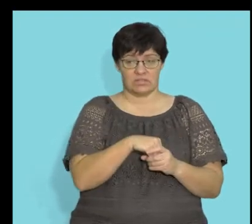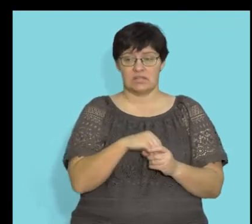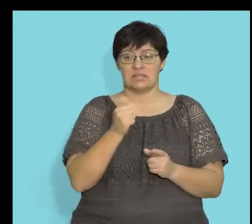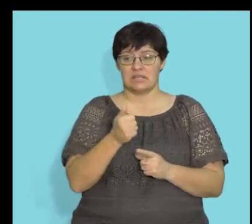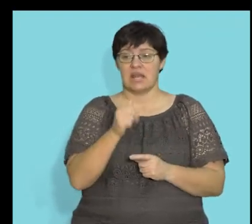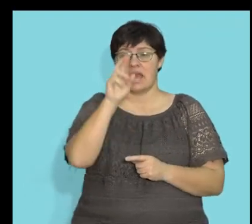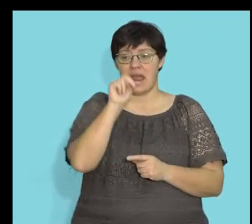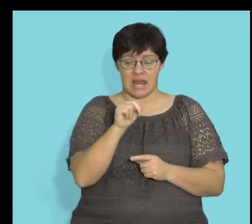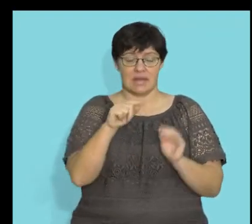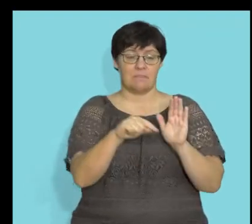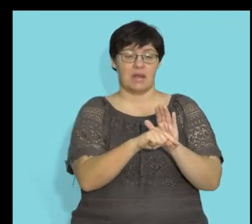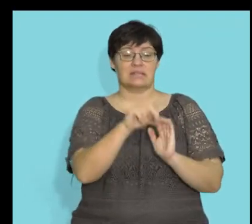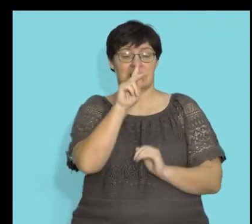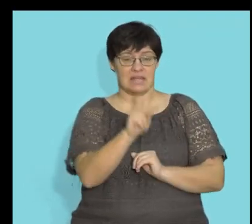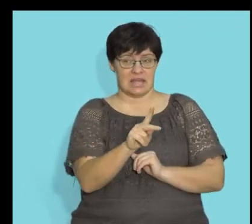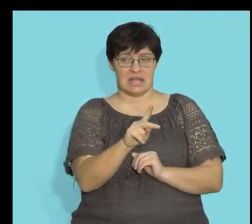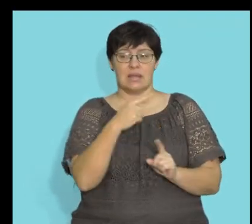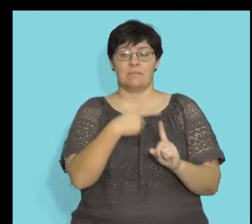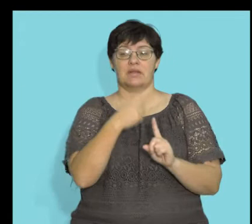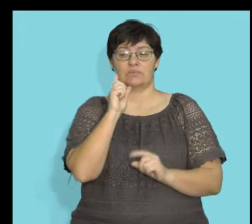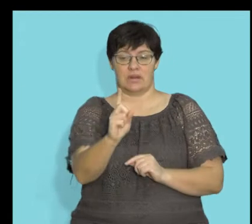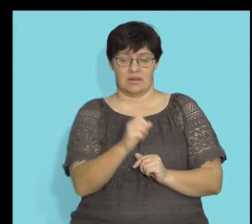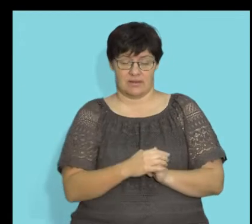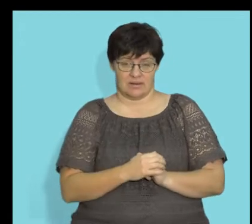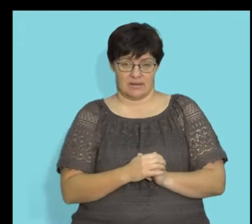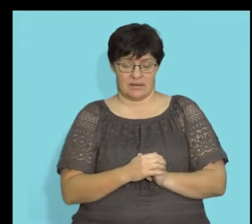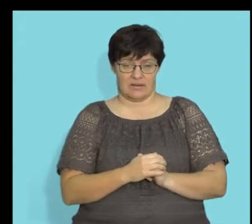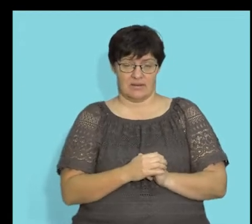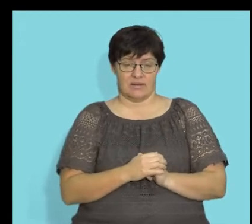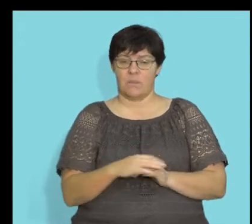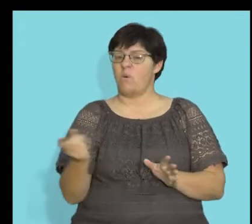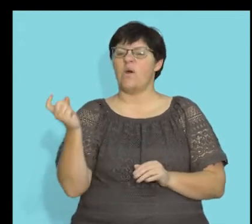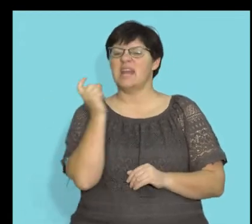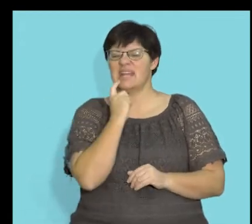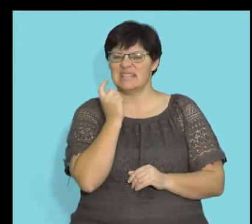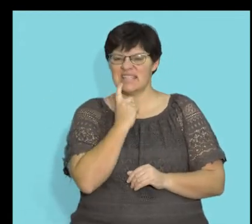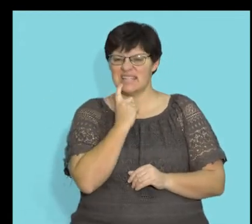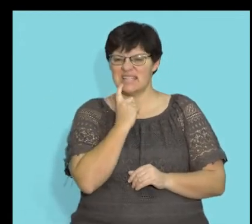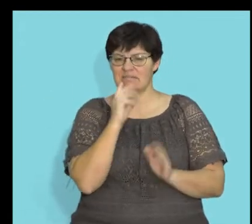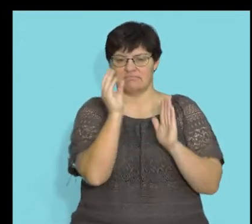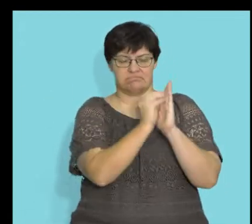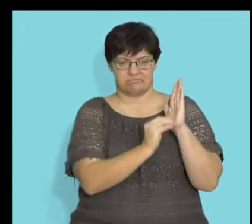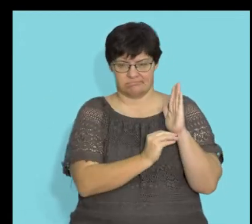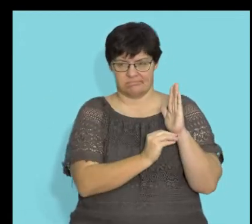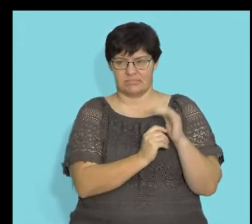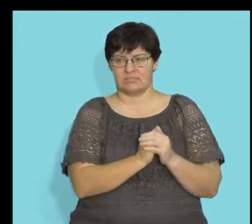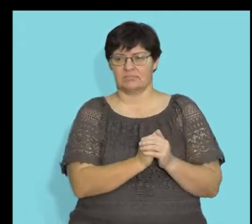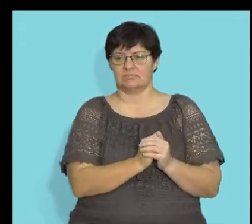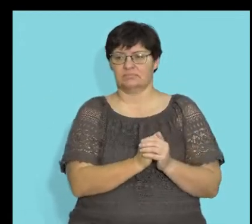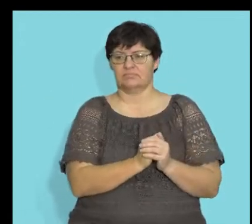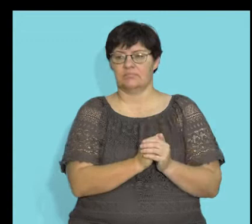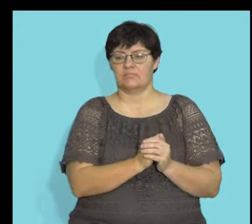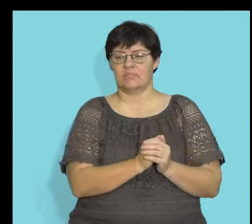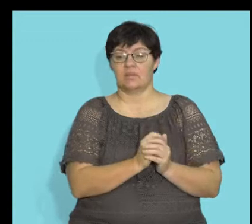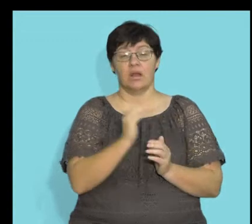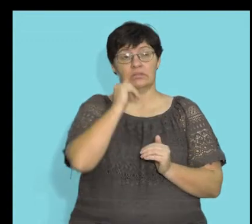a series is n minus k plus 1. But a much easier way for us to write that is it's